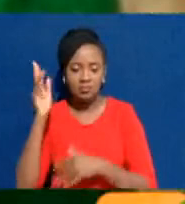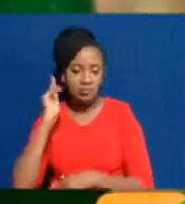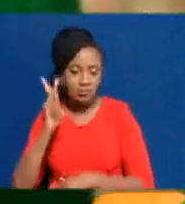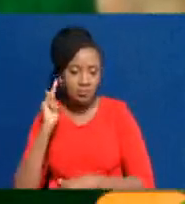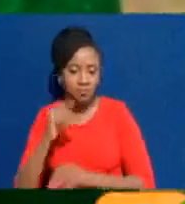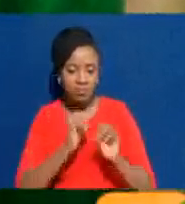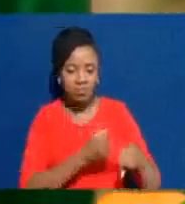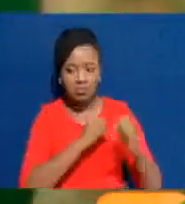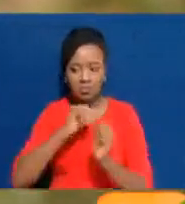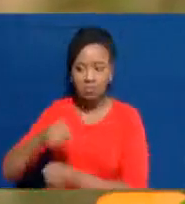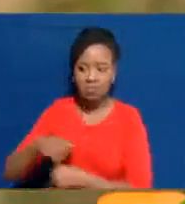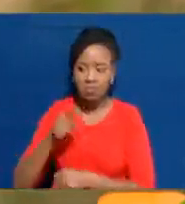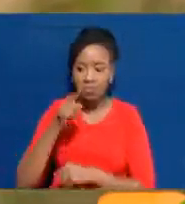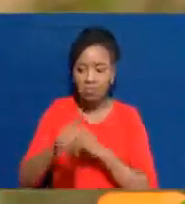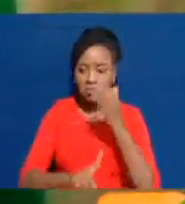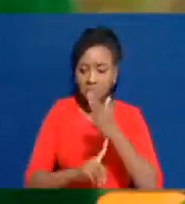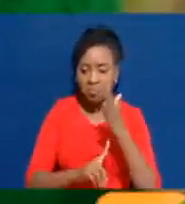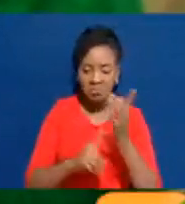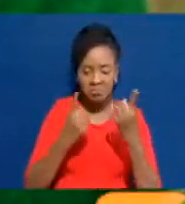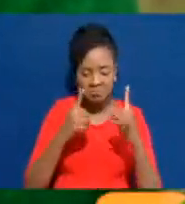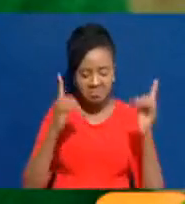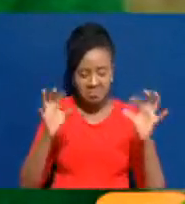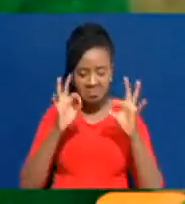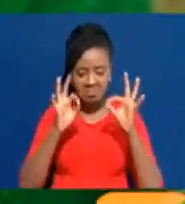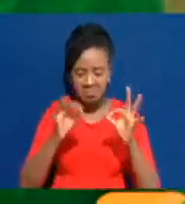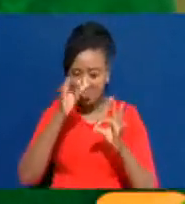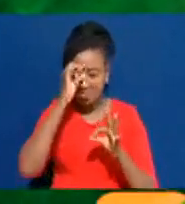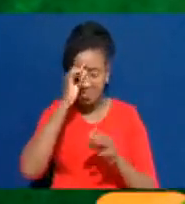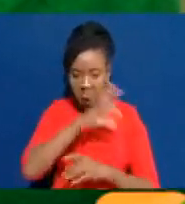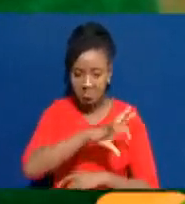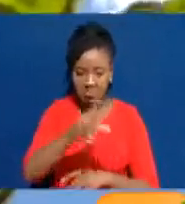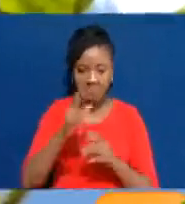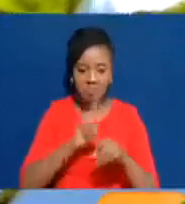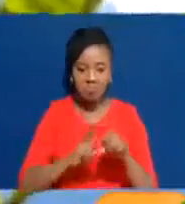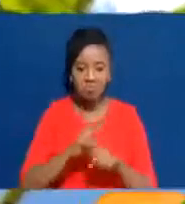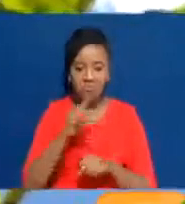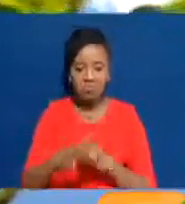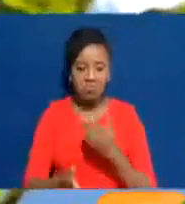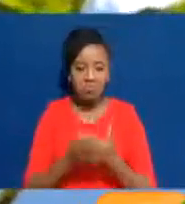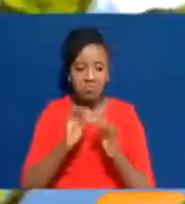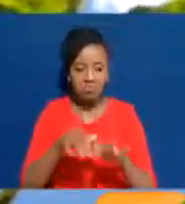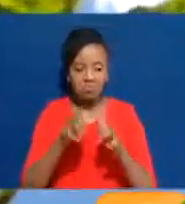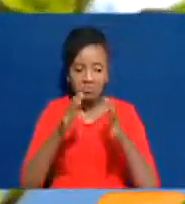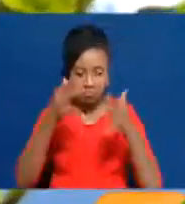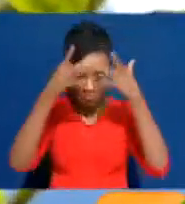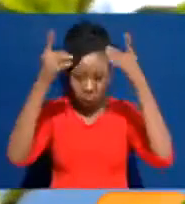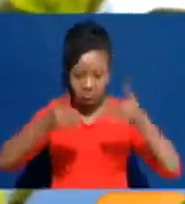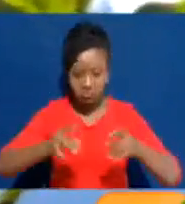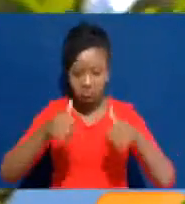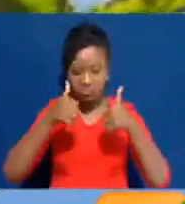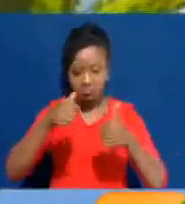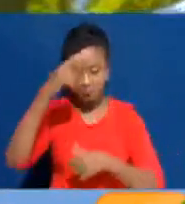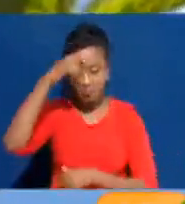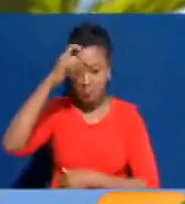Bay. The technology has been so widely successful that county governments are now adopting it to help farmers make informed farming